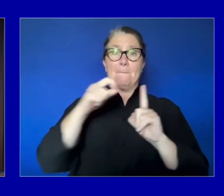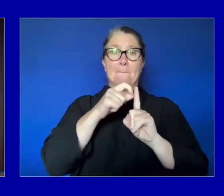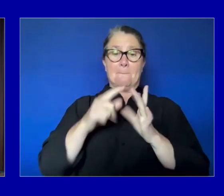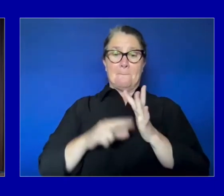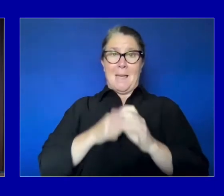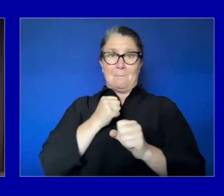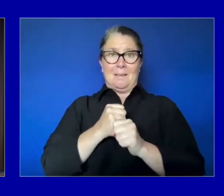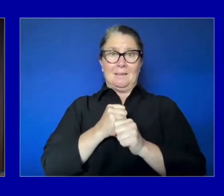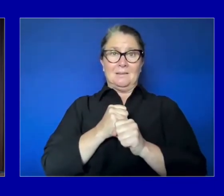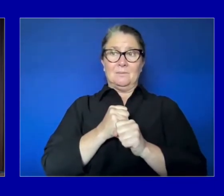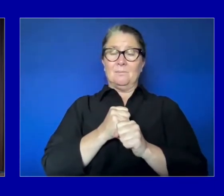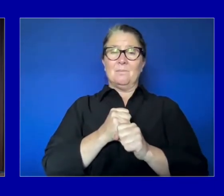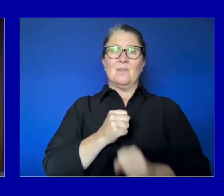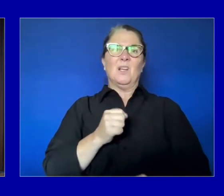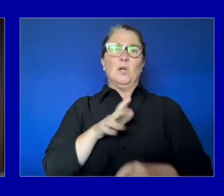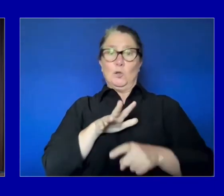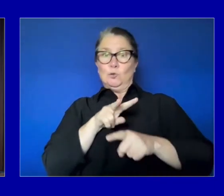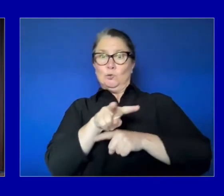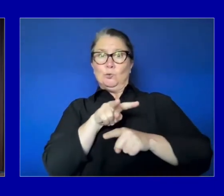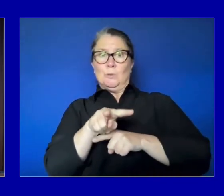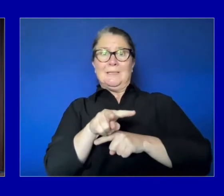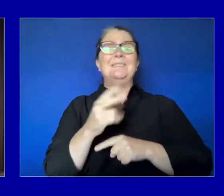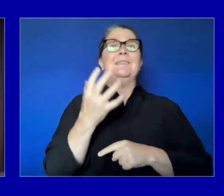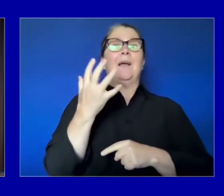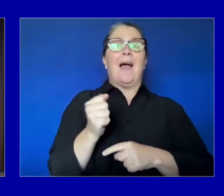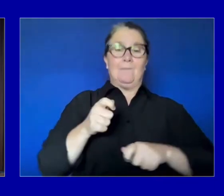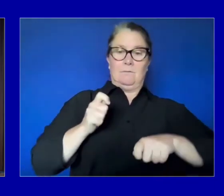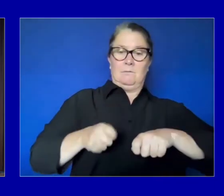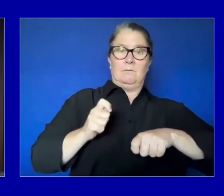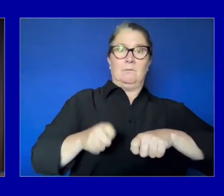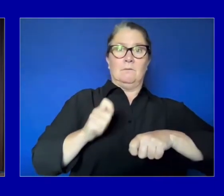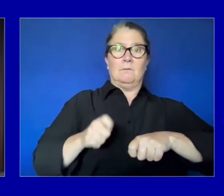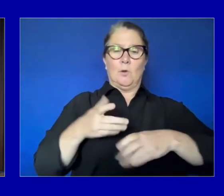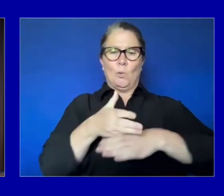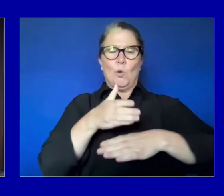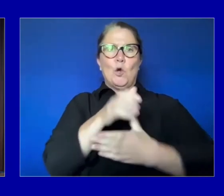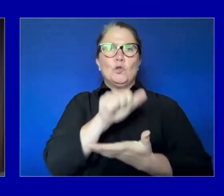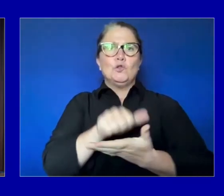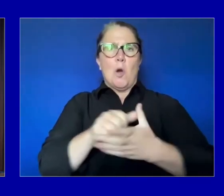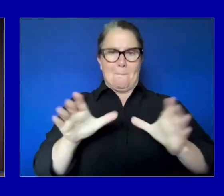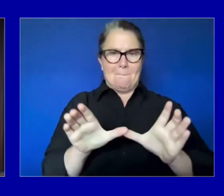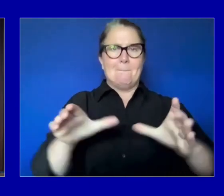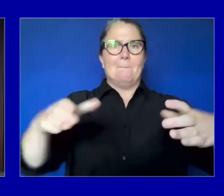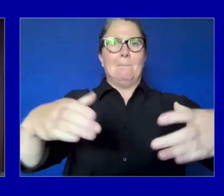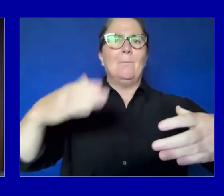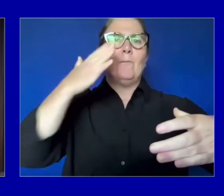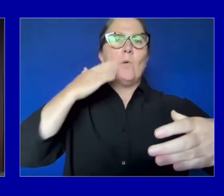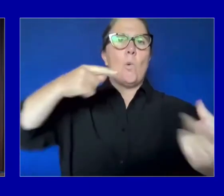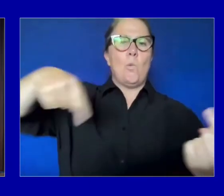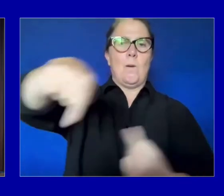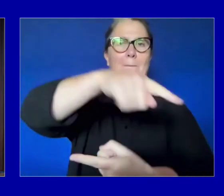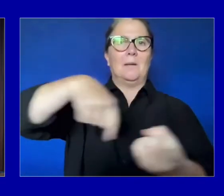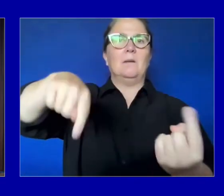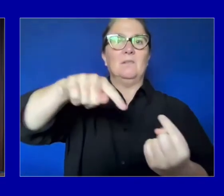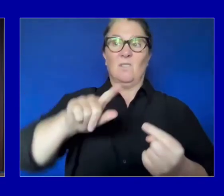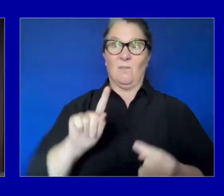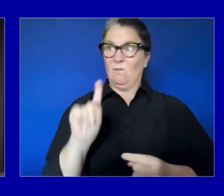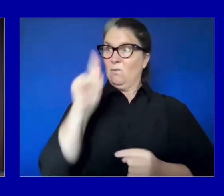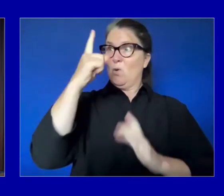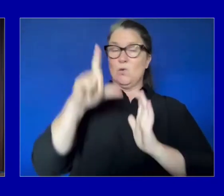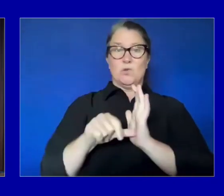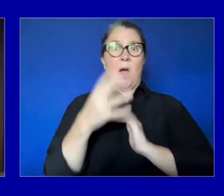two weeks, uh, that I've been supported with from fire sticks alliance. And that's the first time in Victoria that we've had a women's